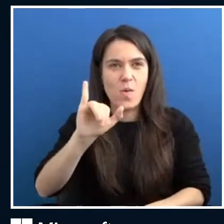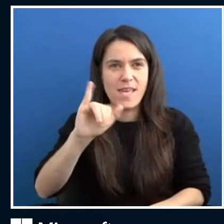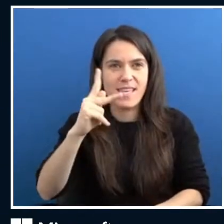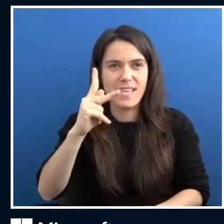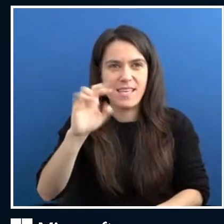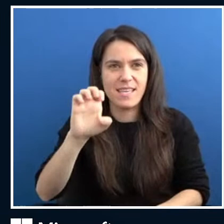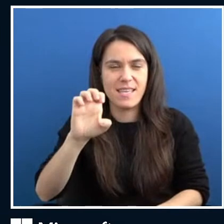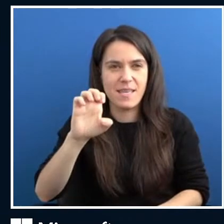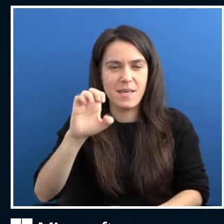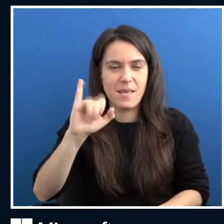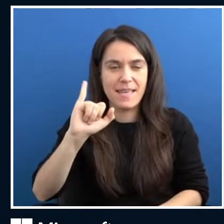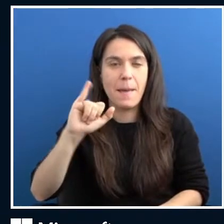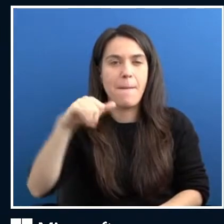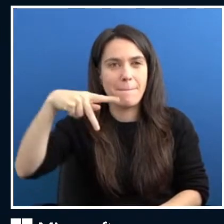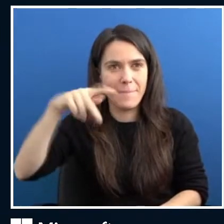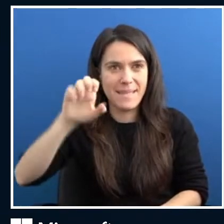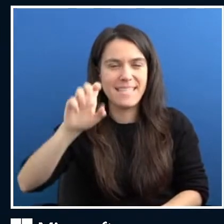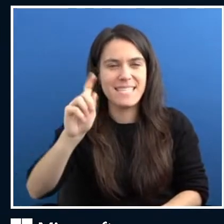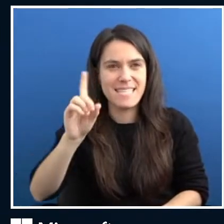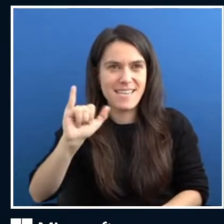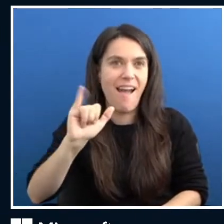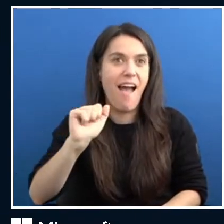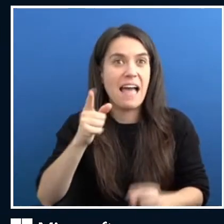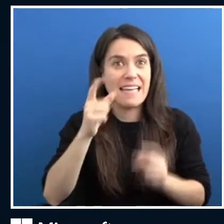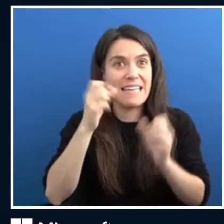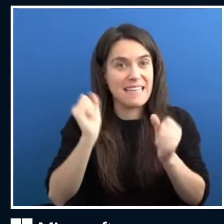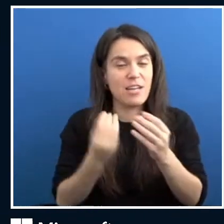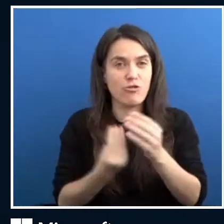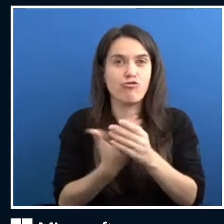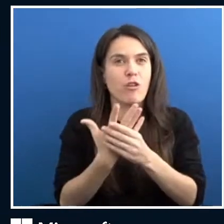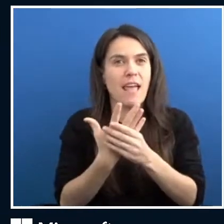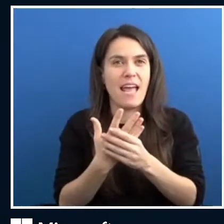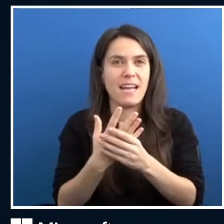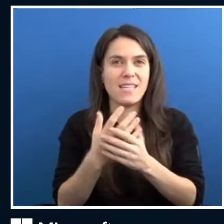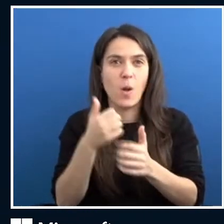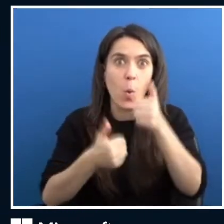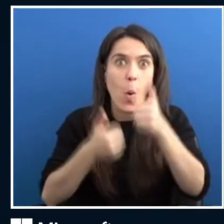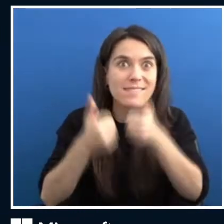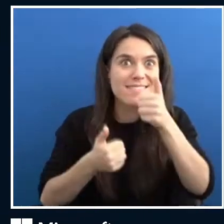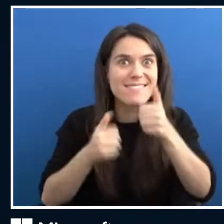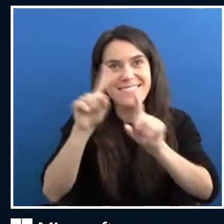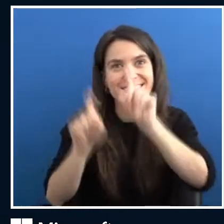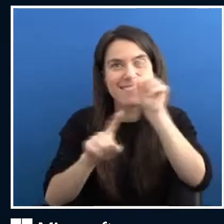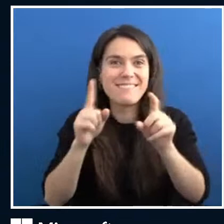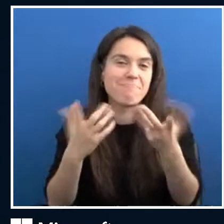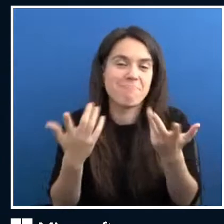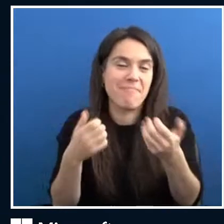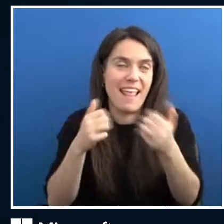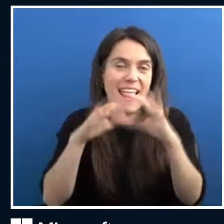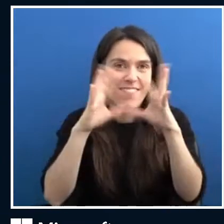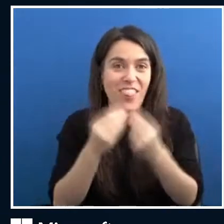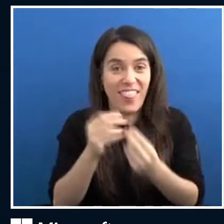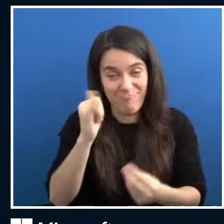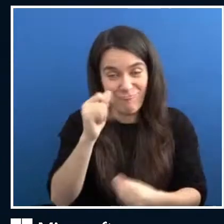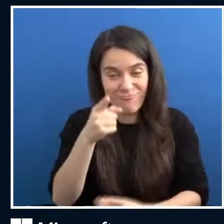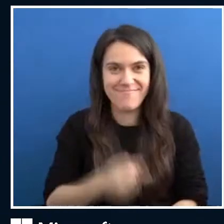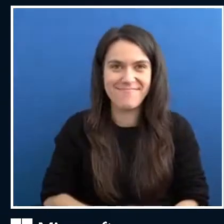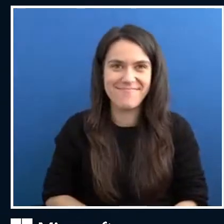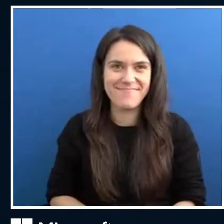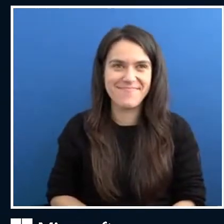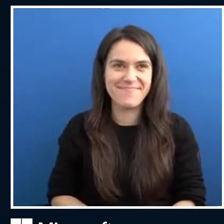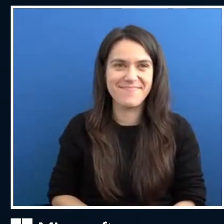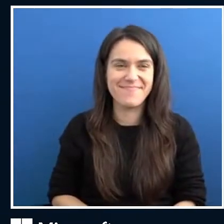would be like a mega quiz. And then integrate all of it into Power Apps. Yeah, so there are a